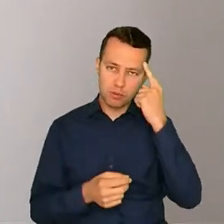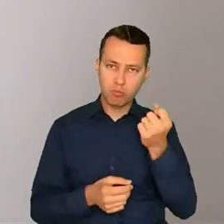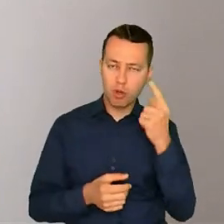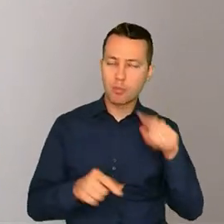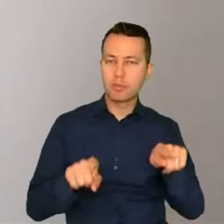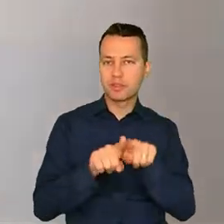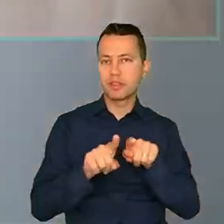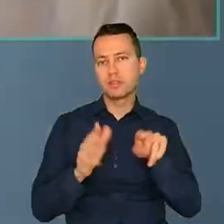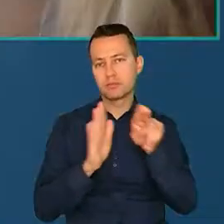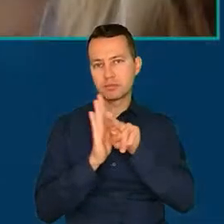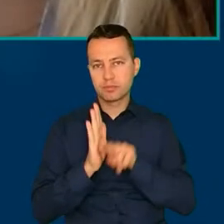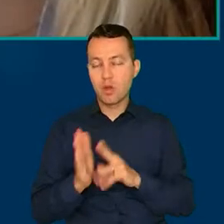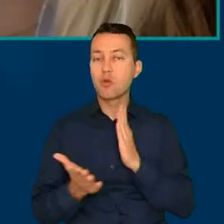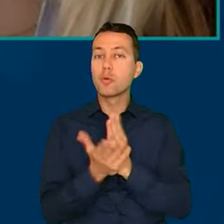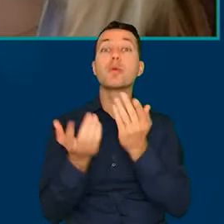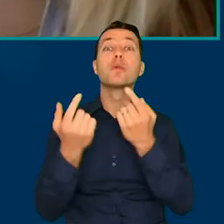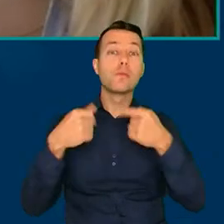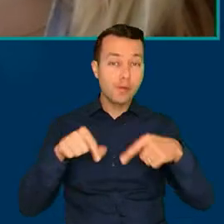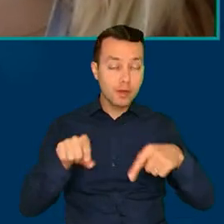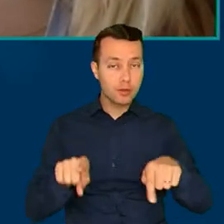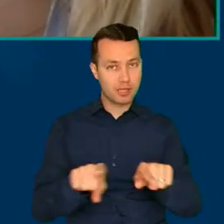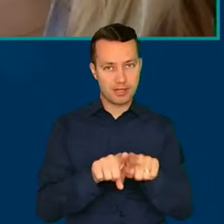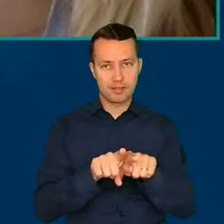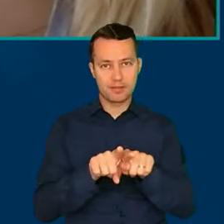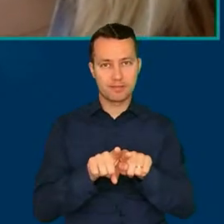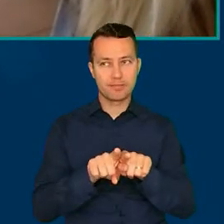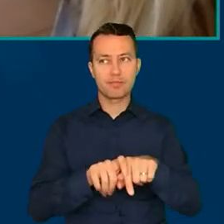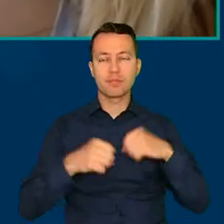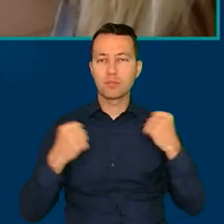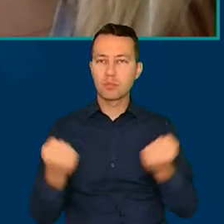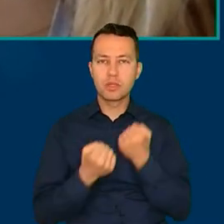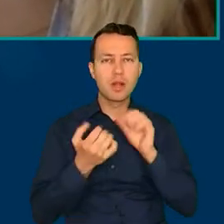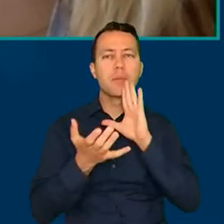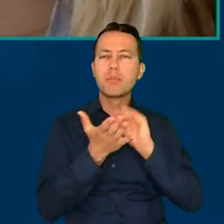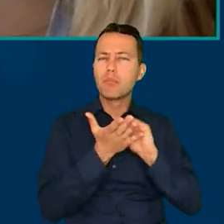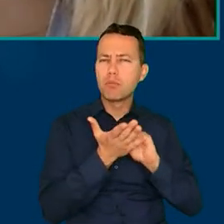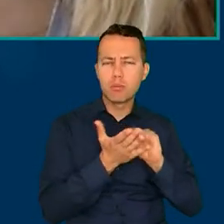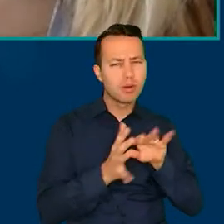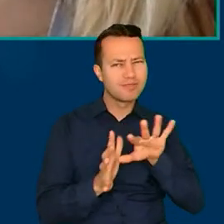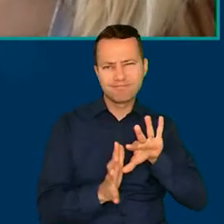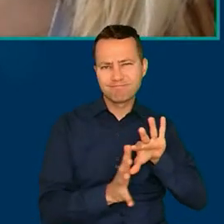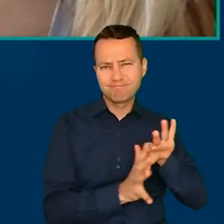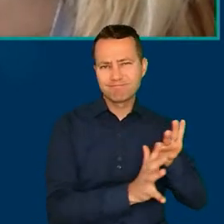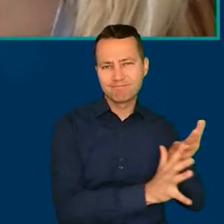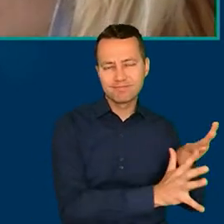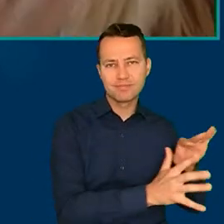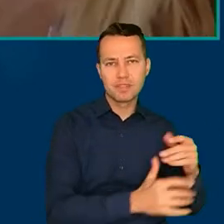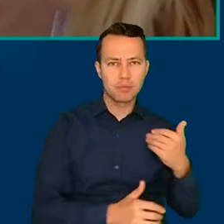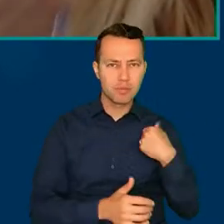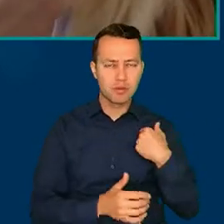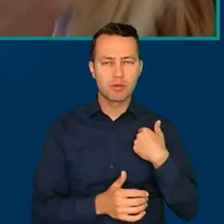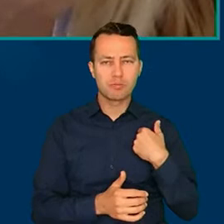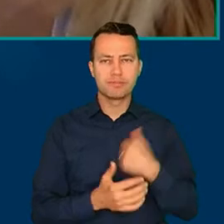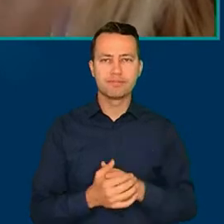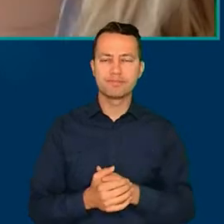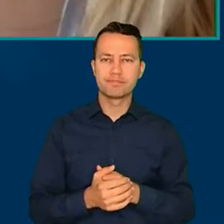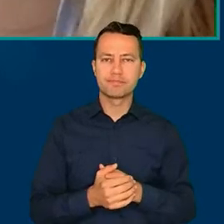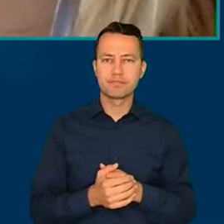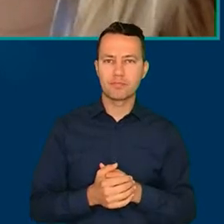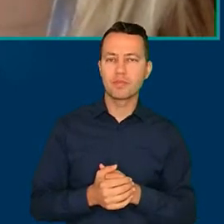practical guidance and orientation. Great, thank you. So we could go to the next slide already.